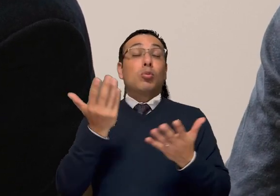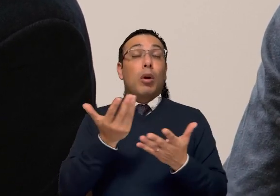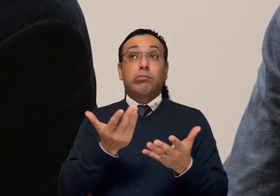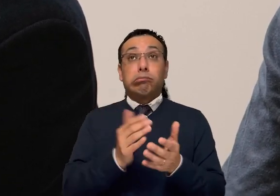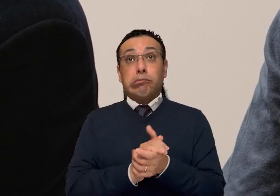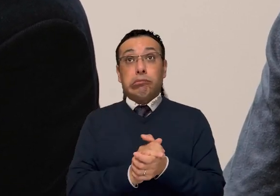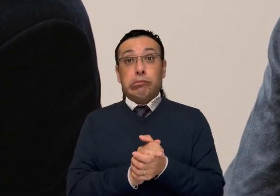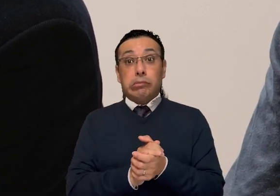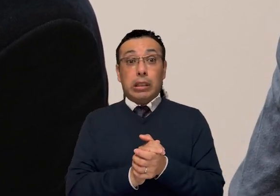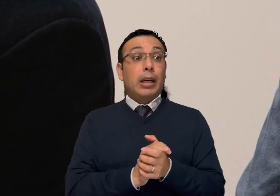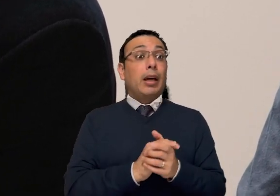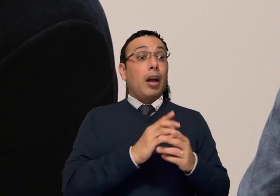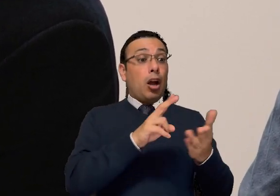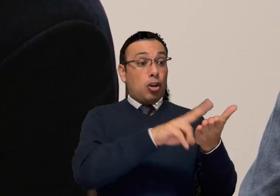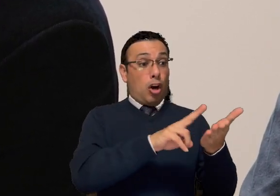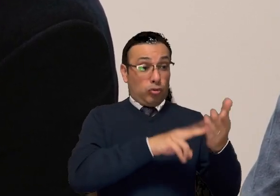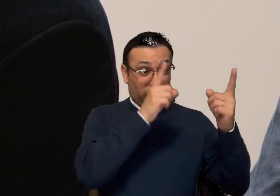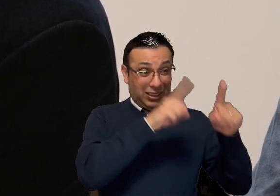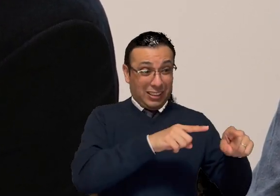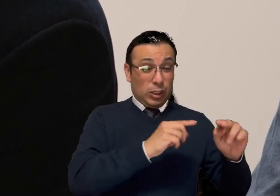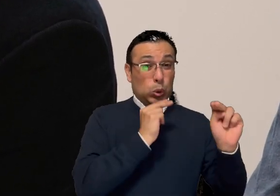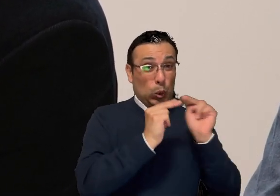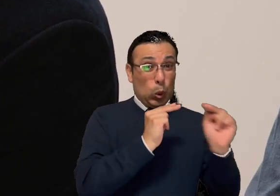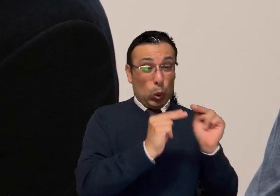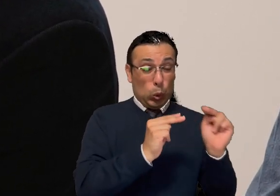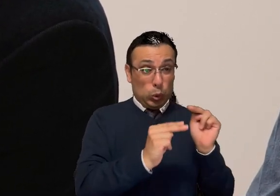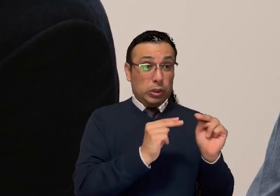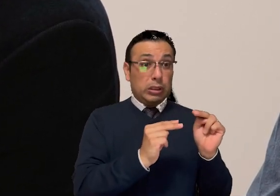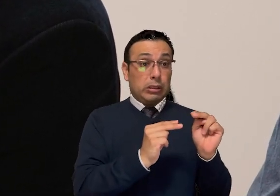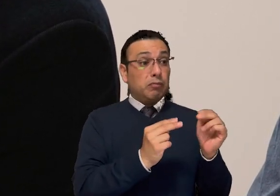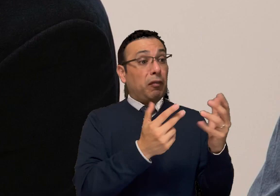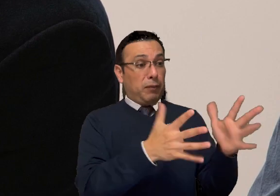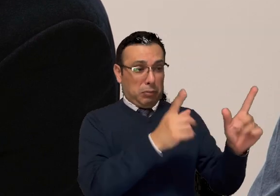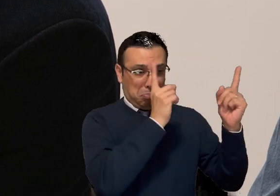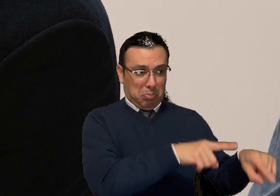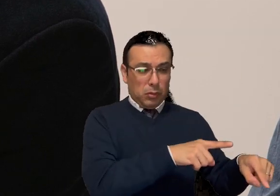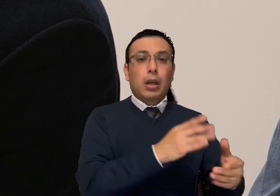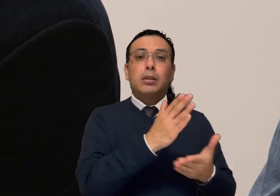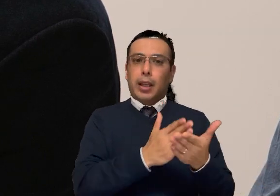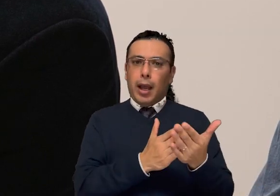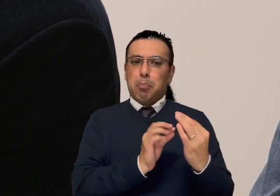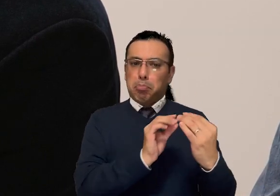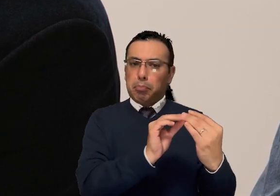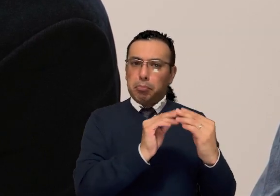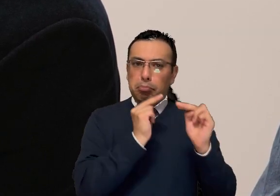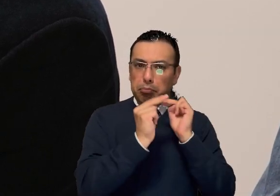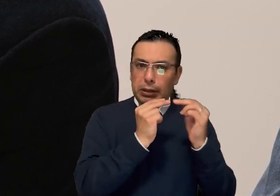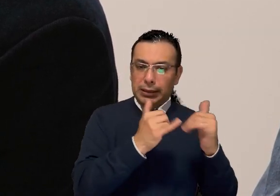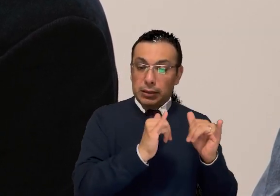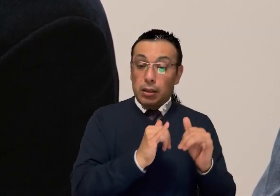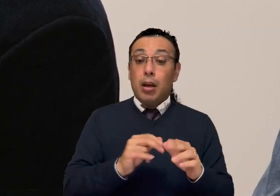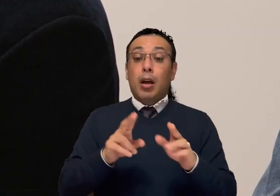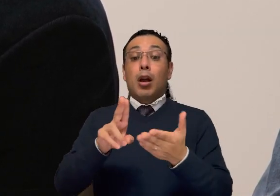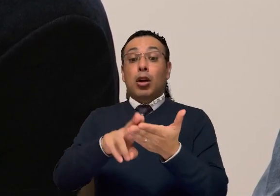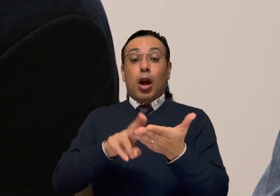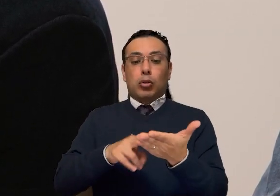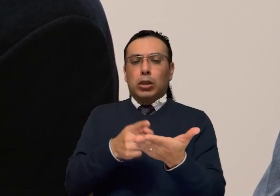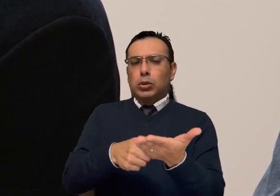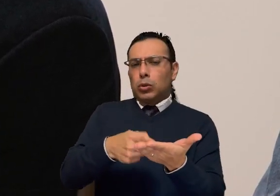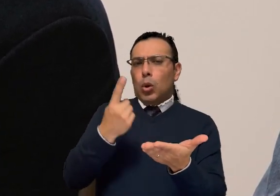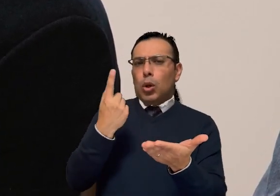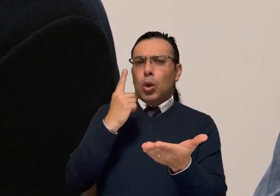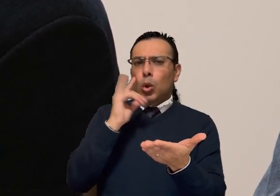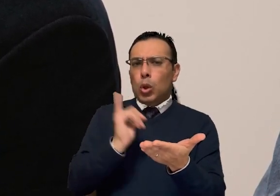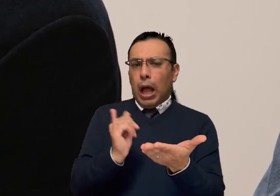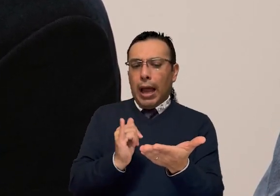of the contracts themselves, I cannot comment on that. Not my field of expertise, but I would note that, you know, there are different